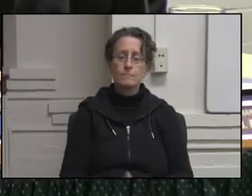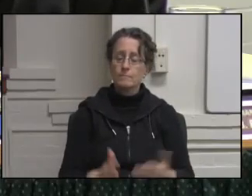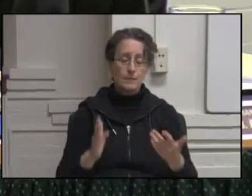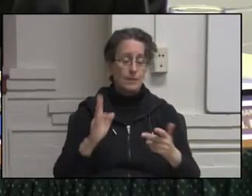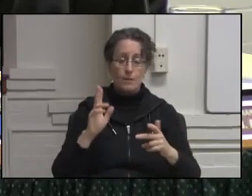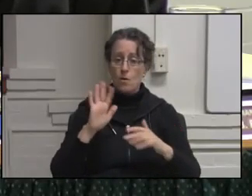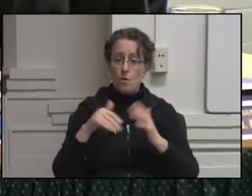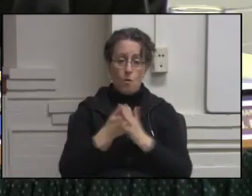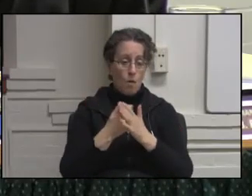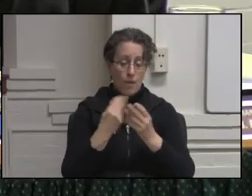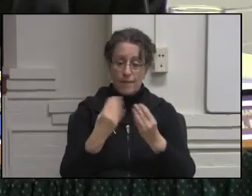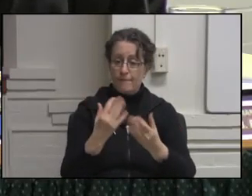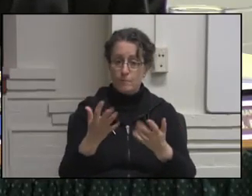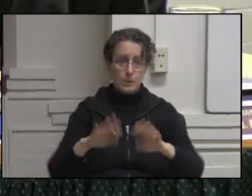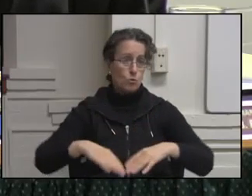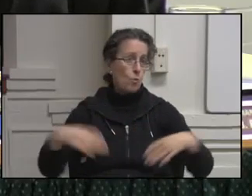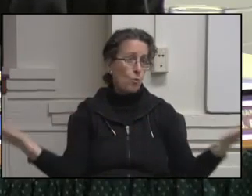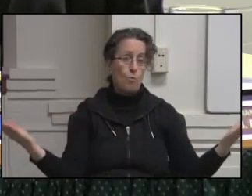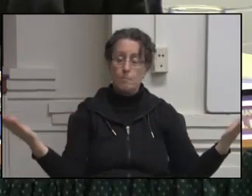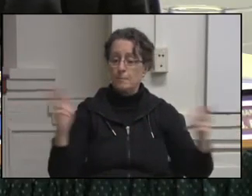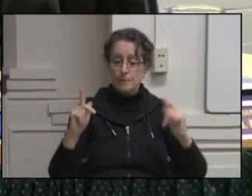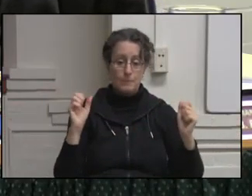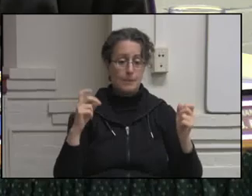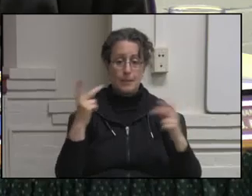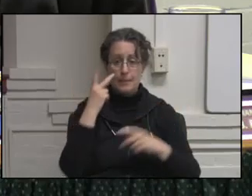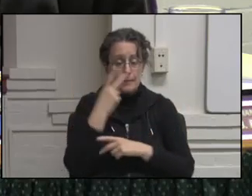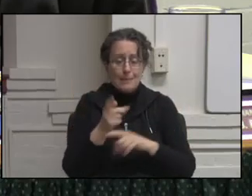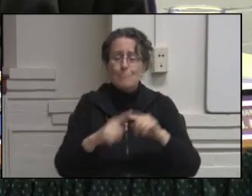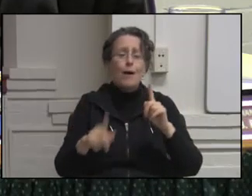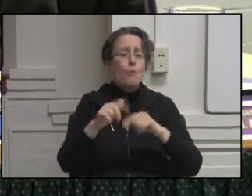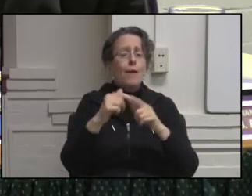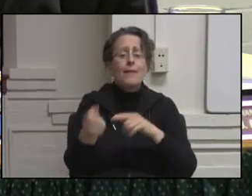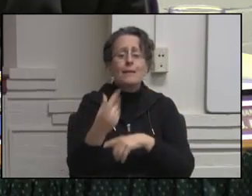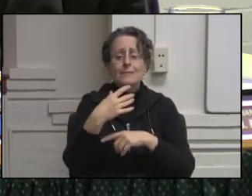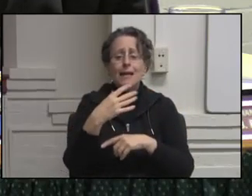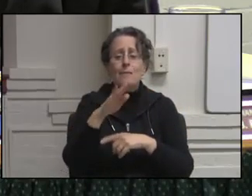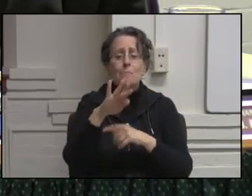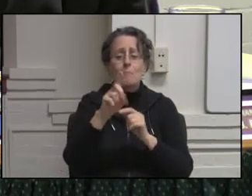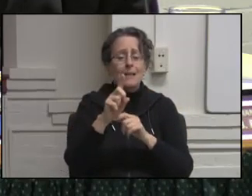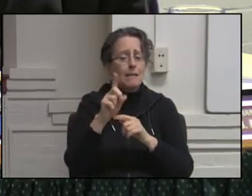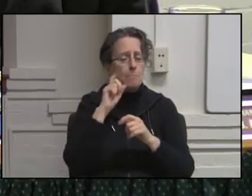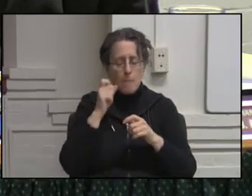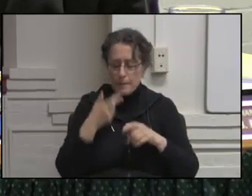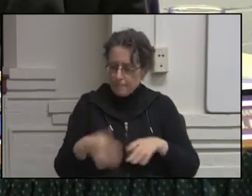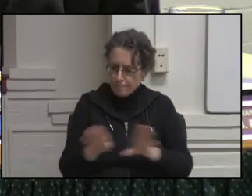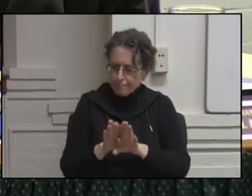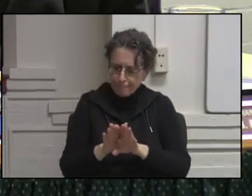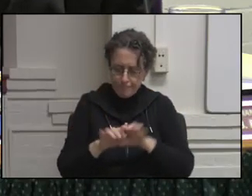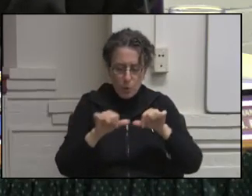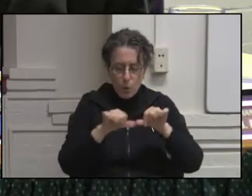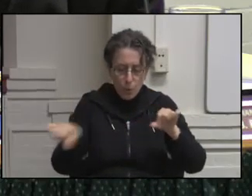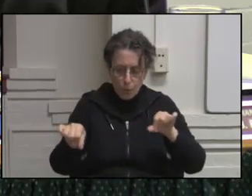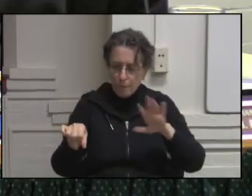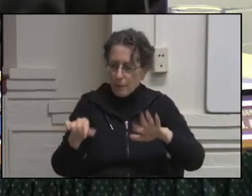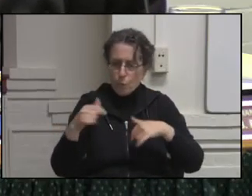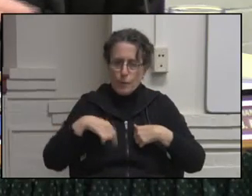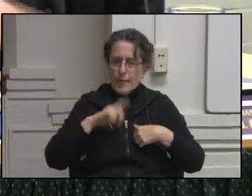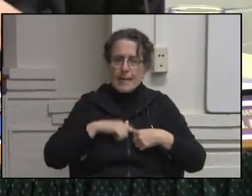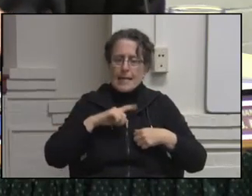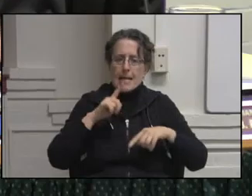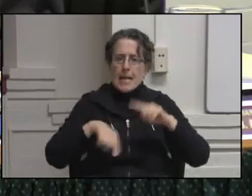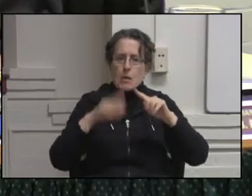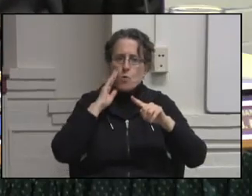and because the bidding process needed to be sealed bids for to ensure proper competition,